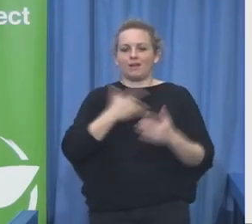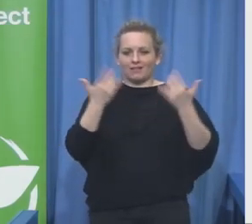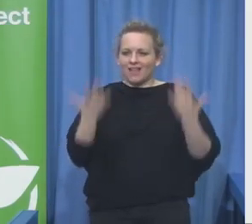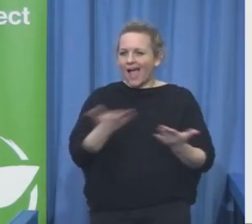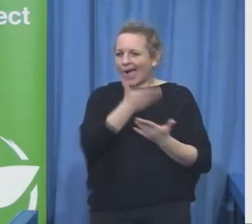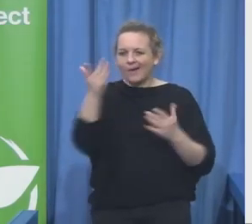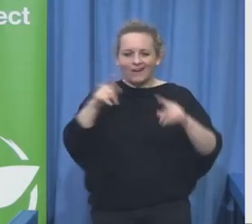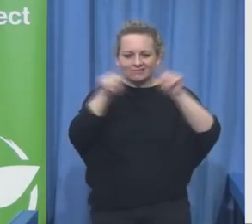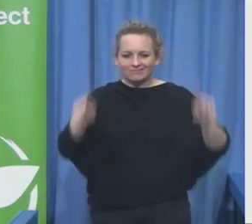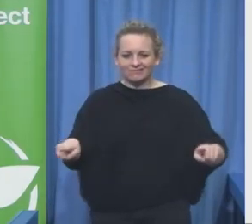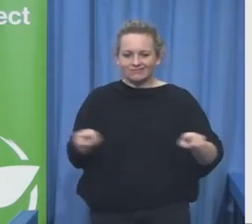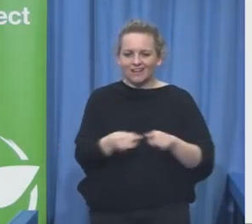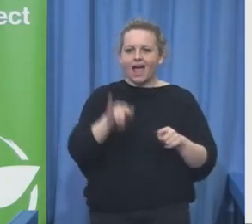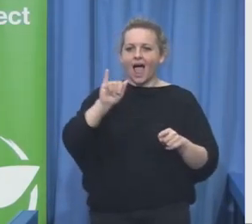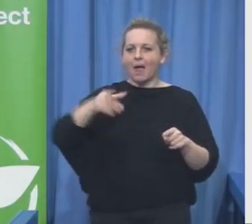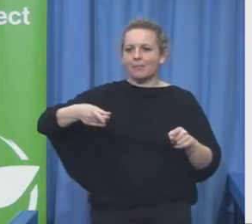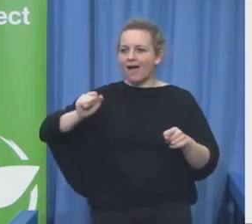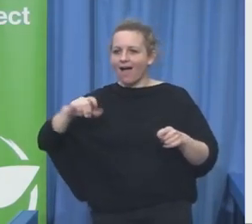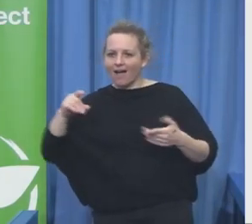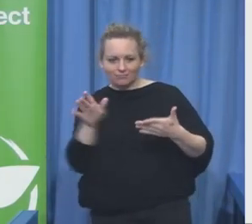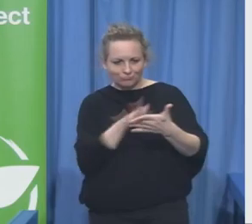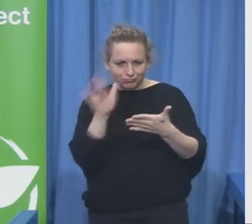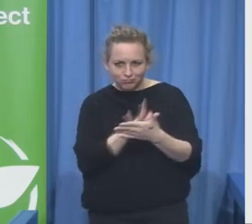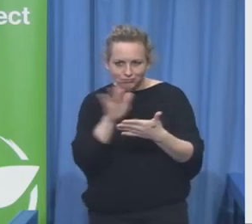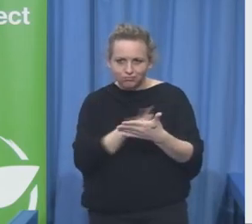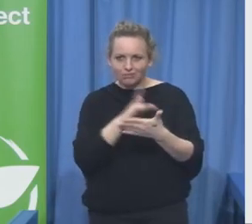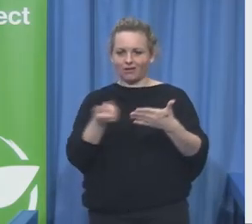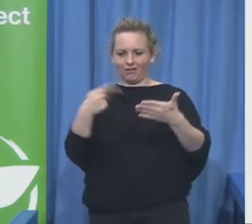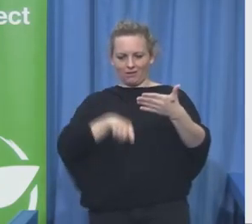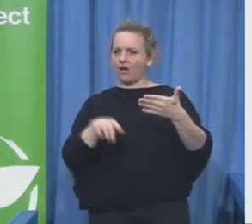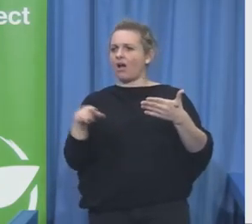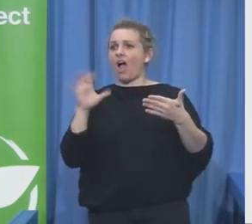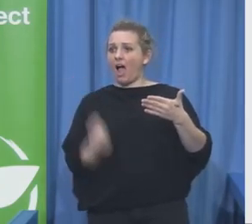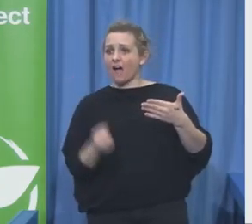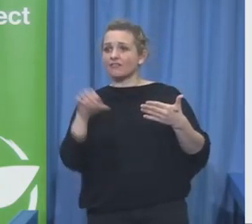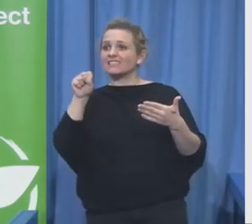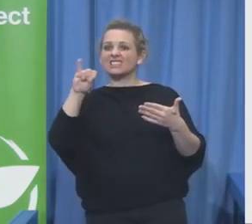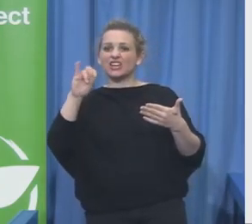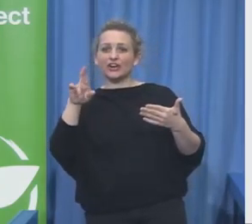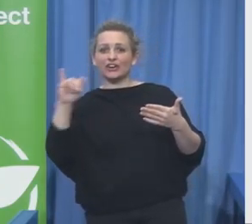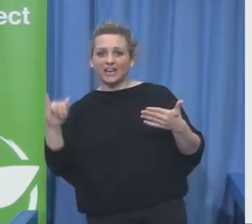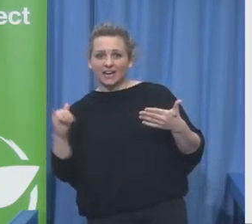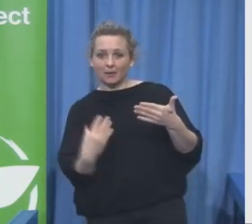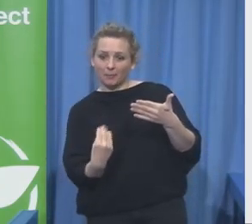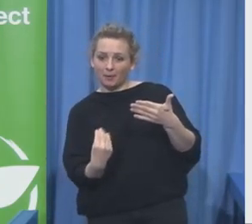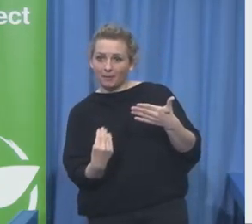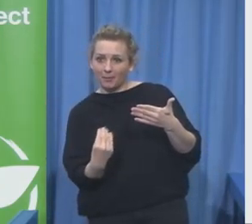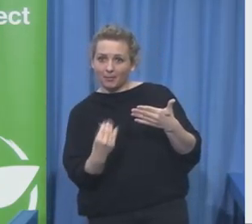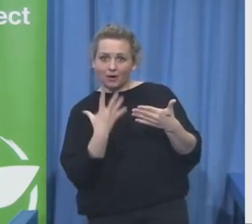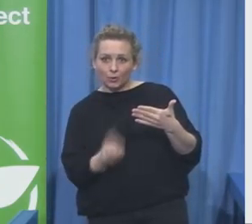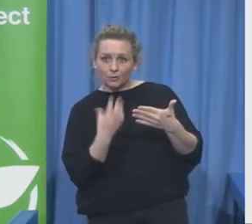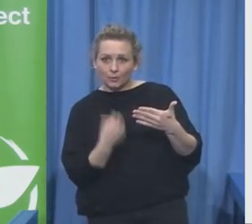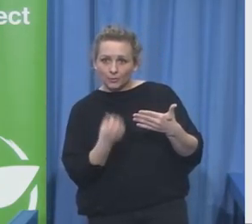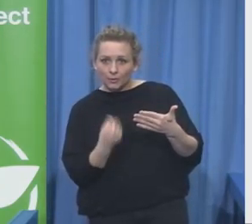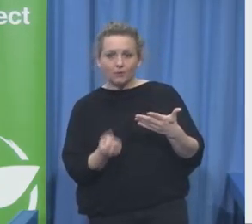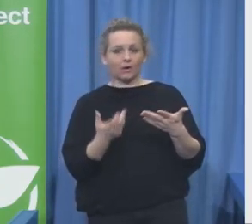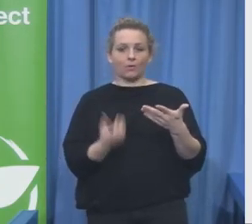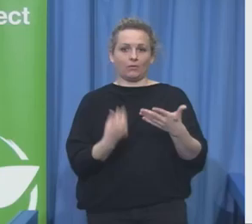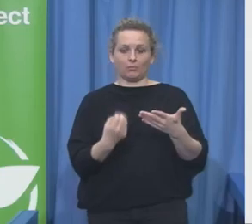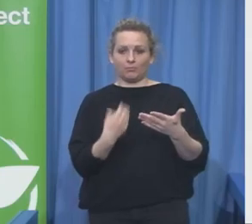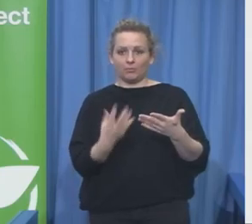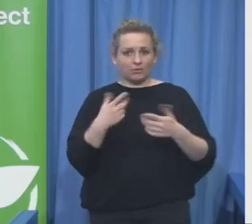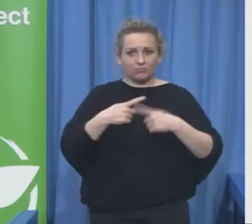company like Microsoft is really monitoring what's happening in the world of disability and technology, because those usable or those